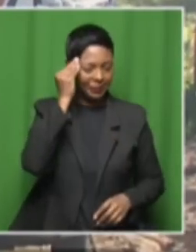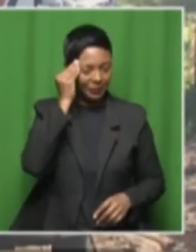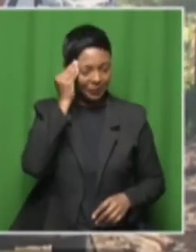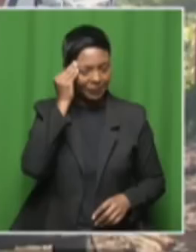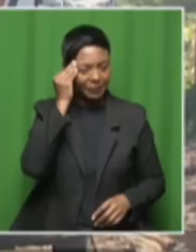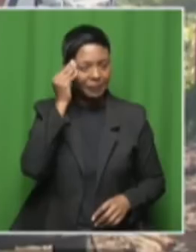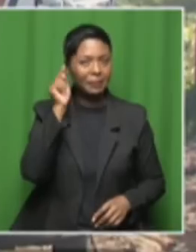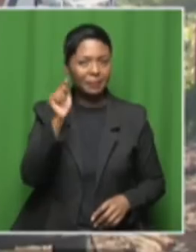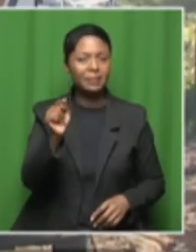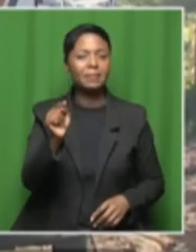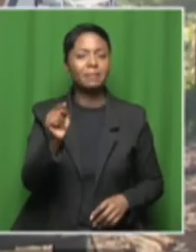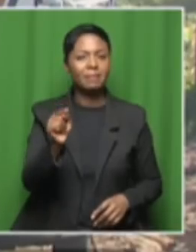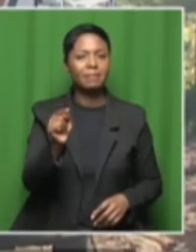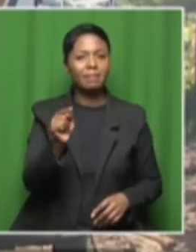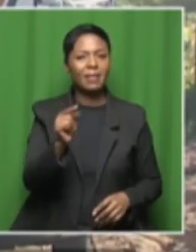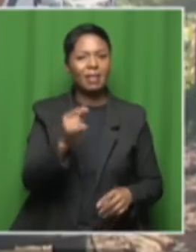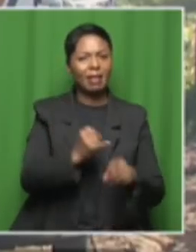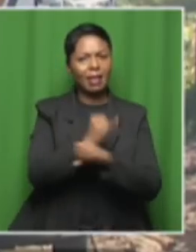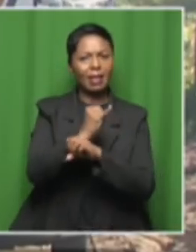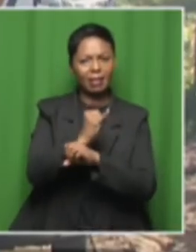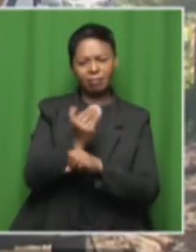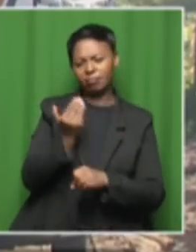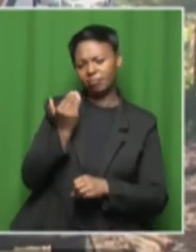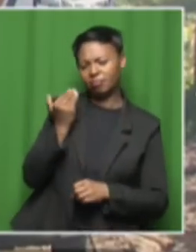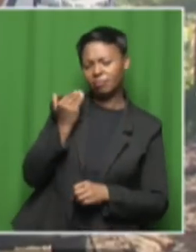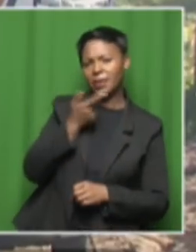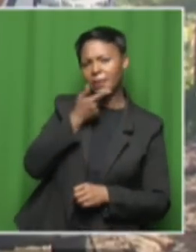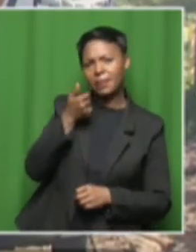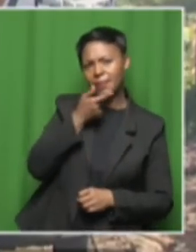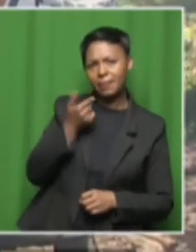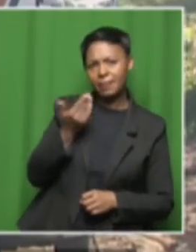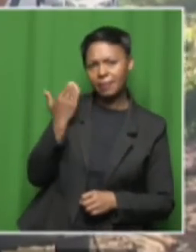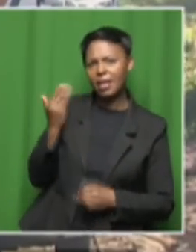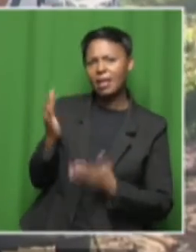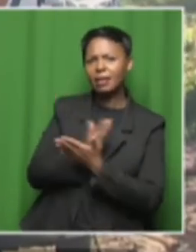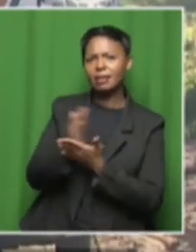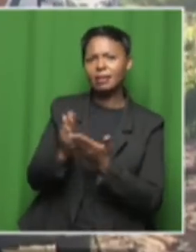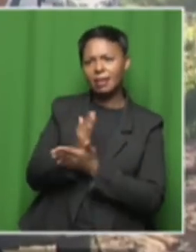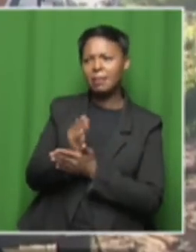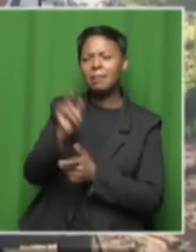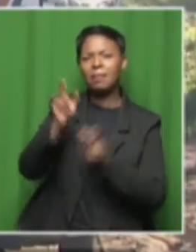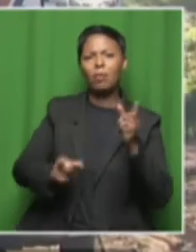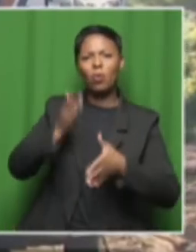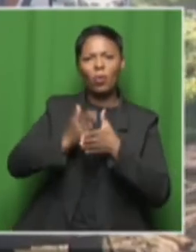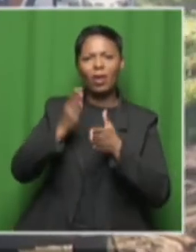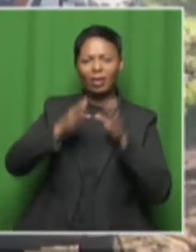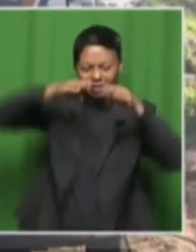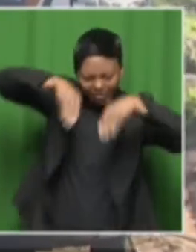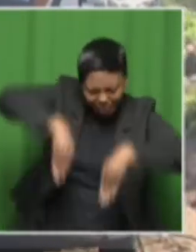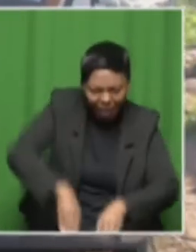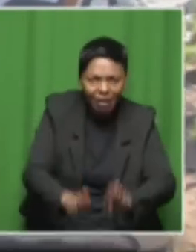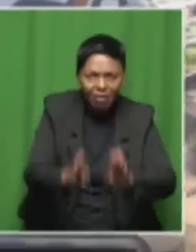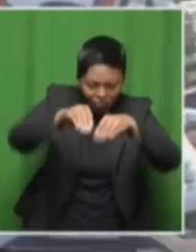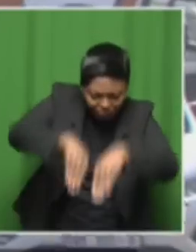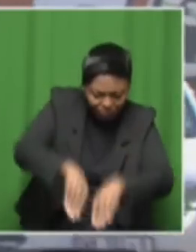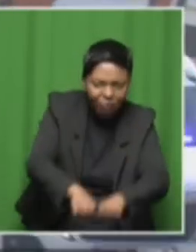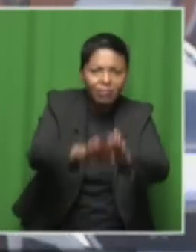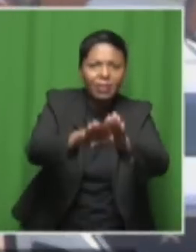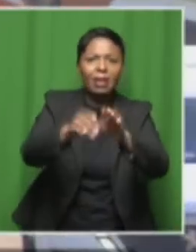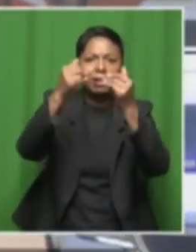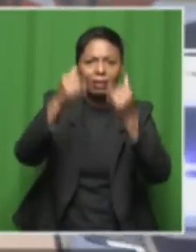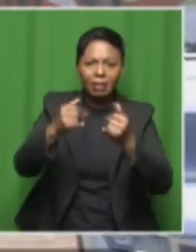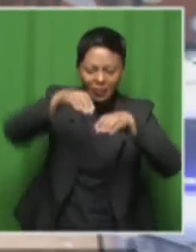had been a bit earlier on, some of the divers who had gone into the water, they had allocated or